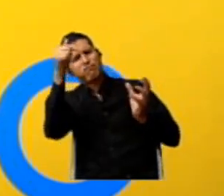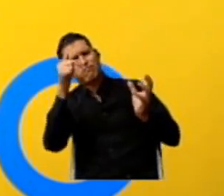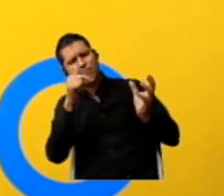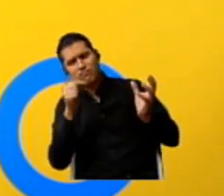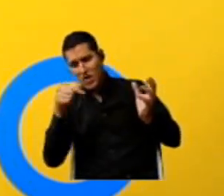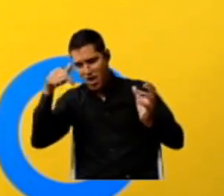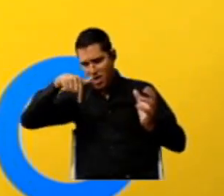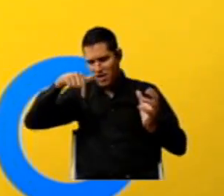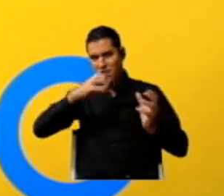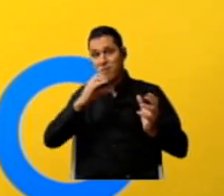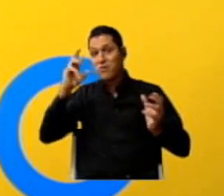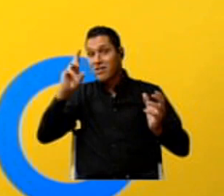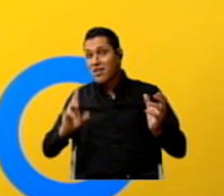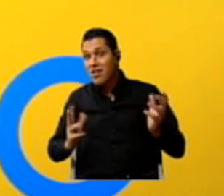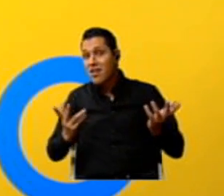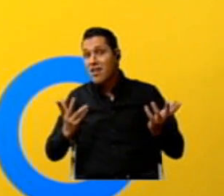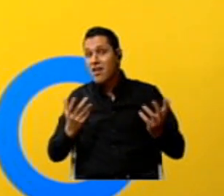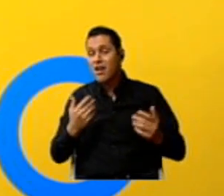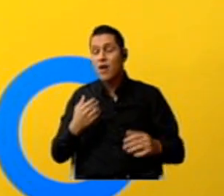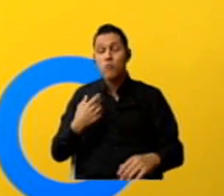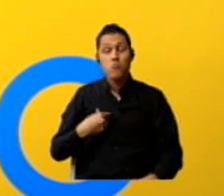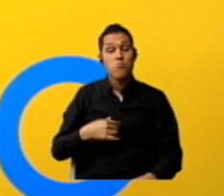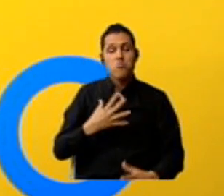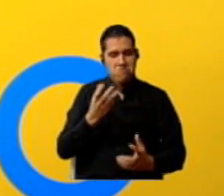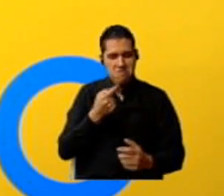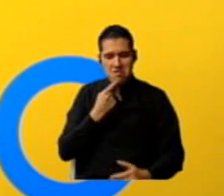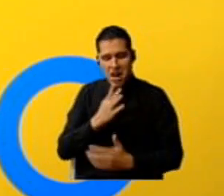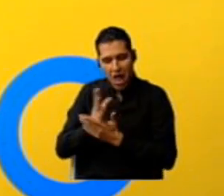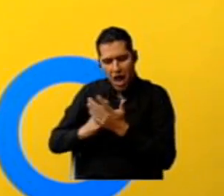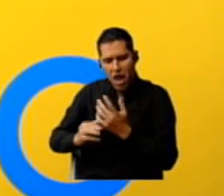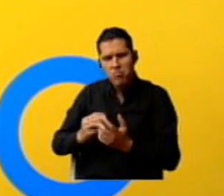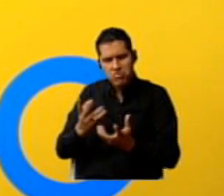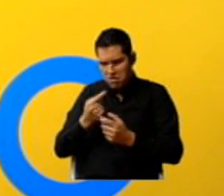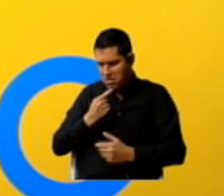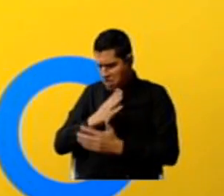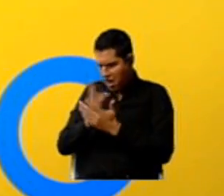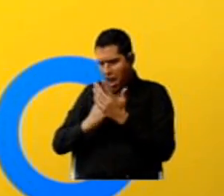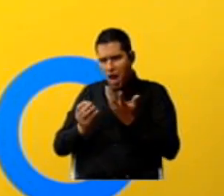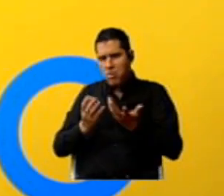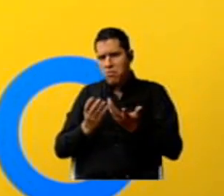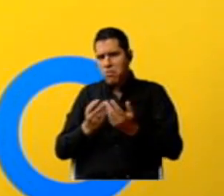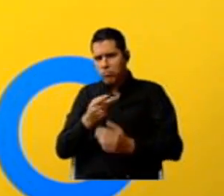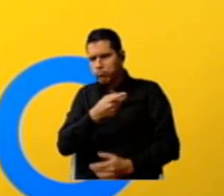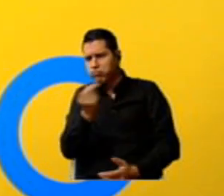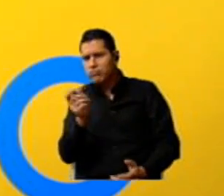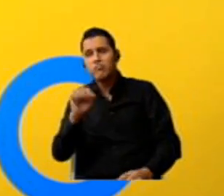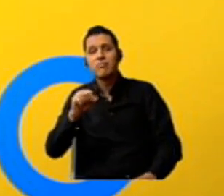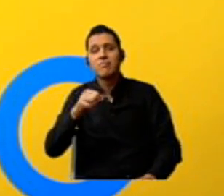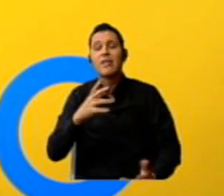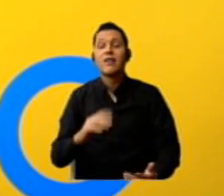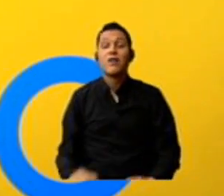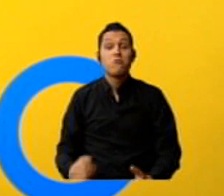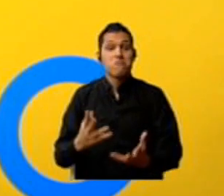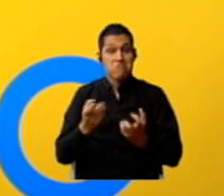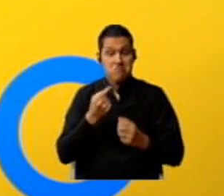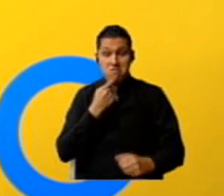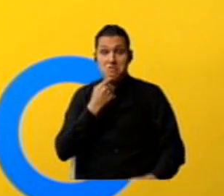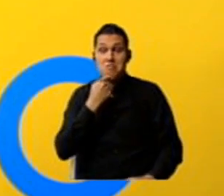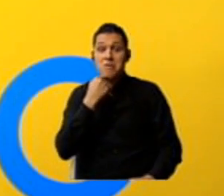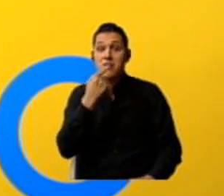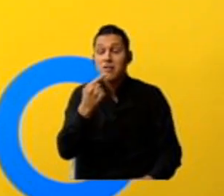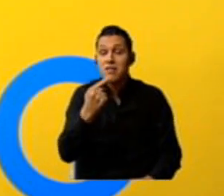Rica. I want to say something. You want to say something to our classmates? Yes, I want to